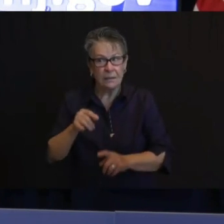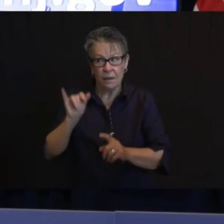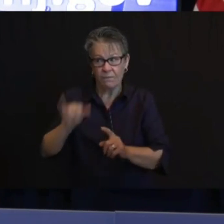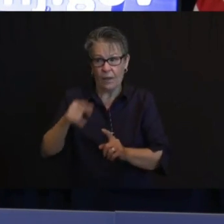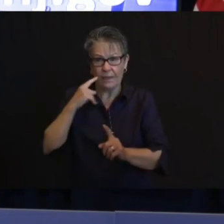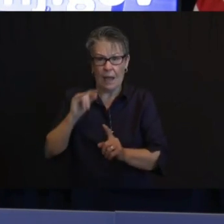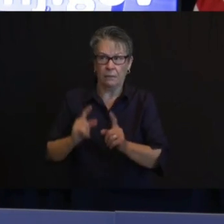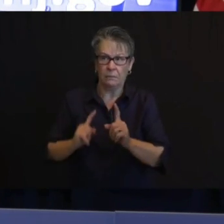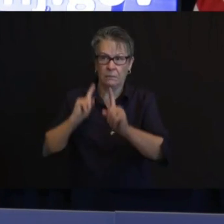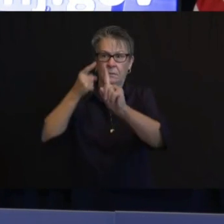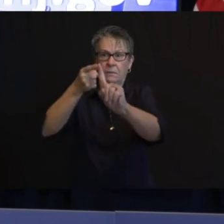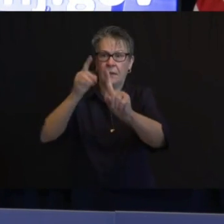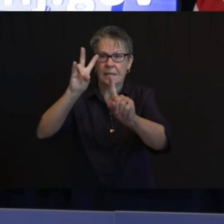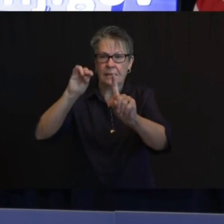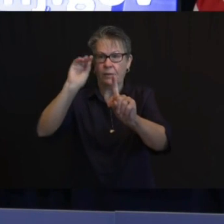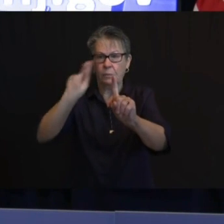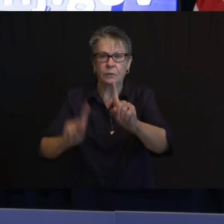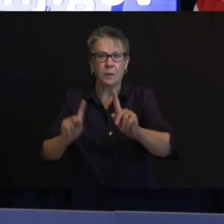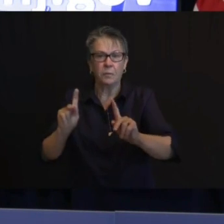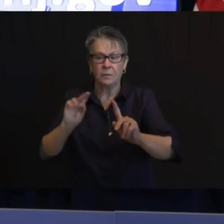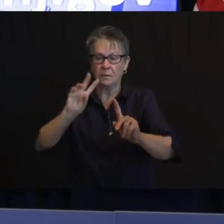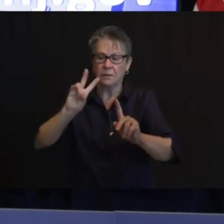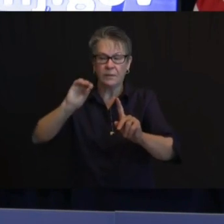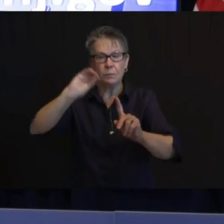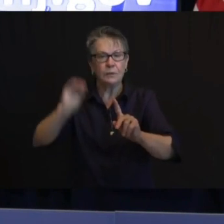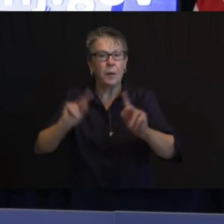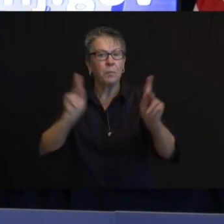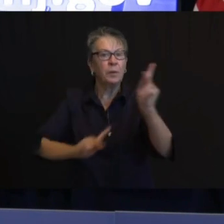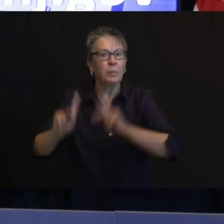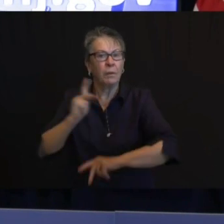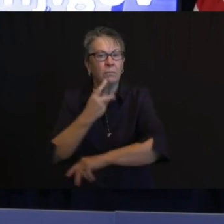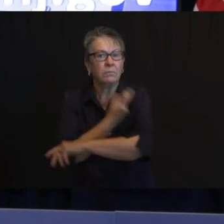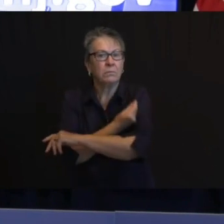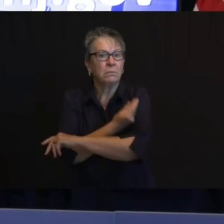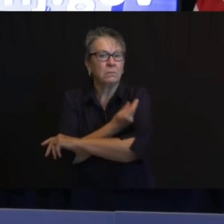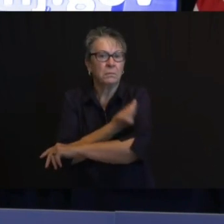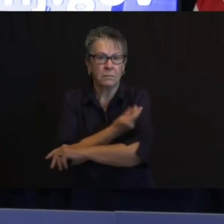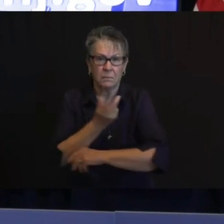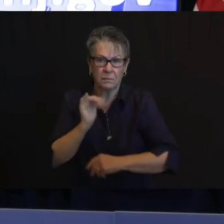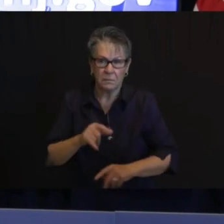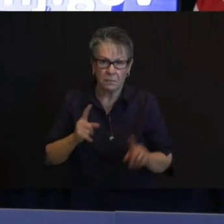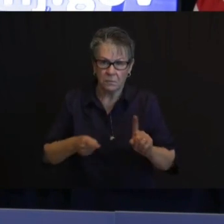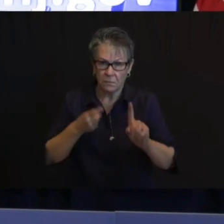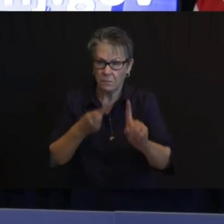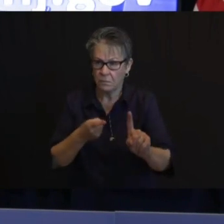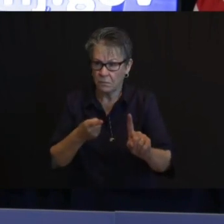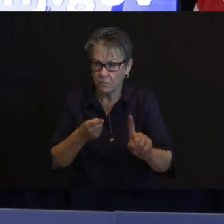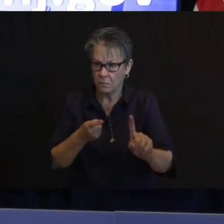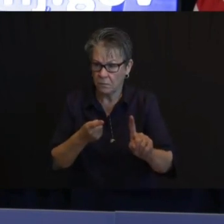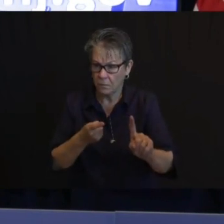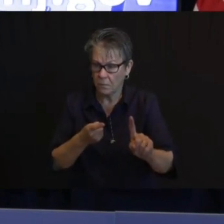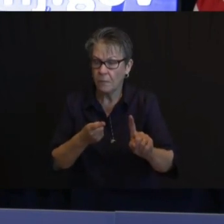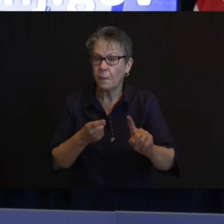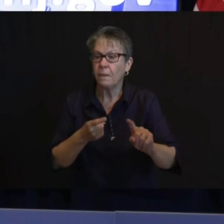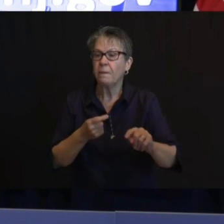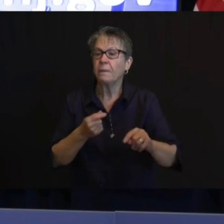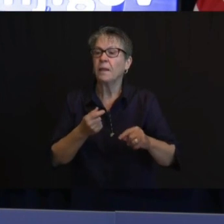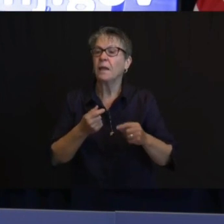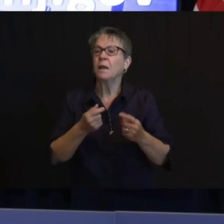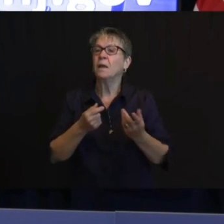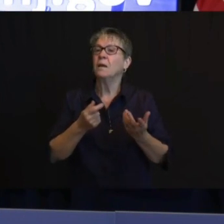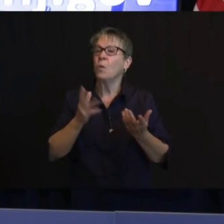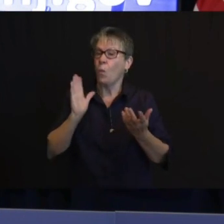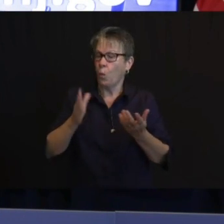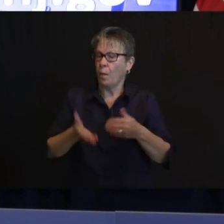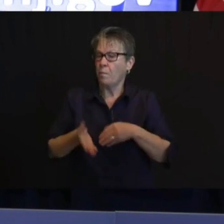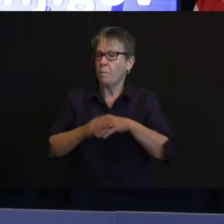together with you get your first vaccination shot. It takes you a couple of weeks to build up, to build